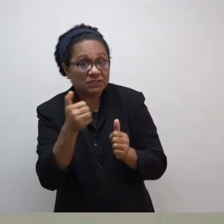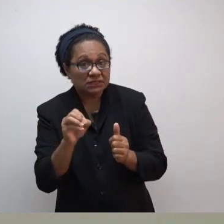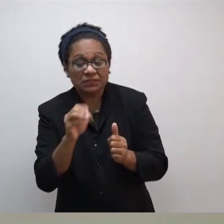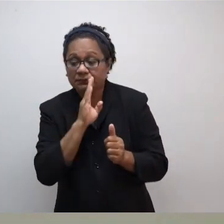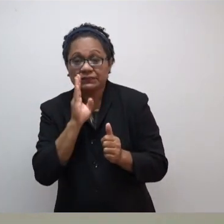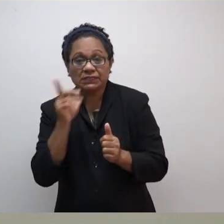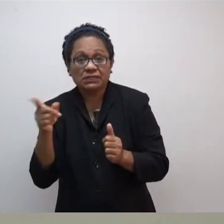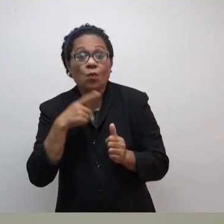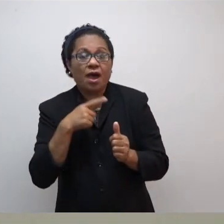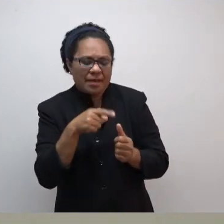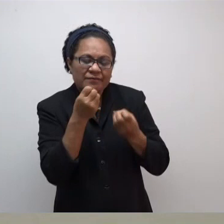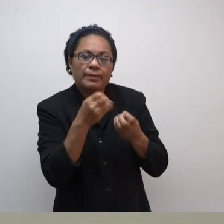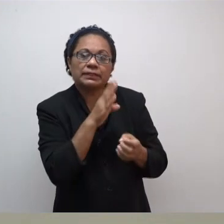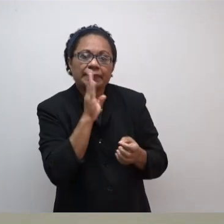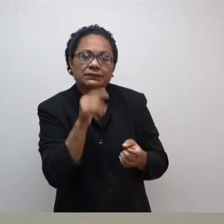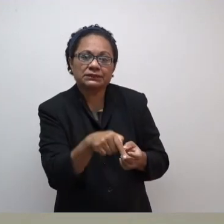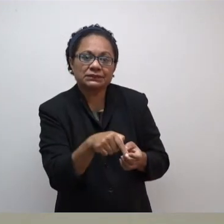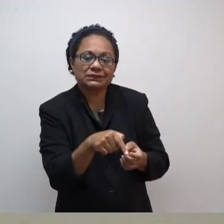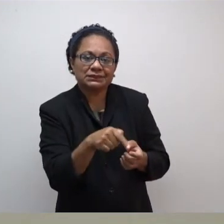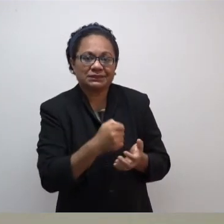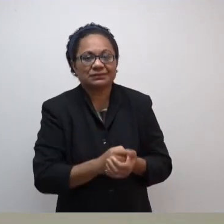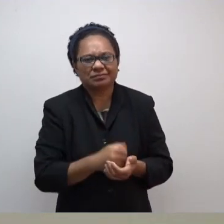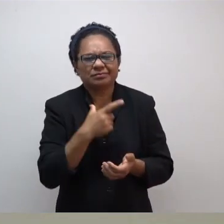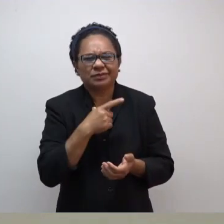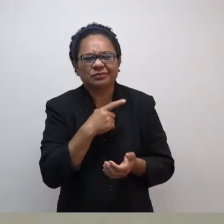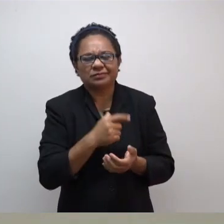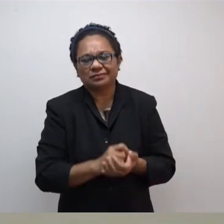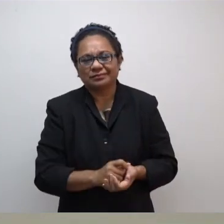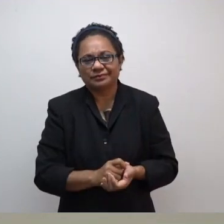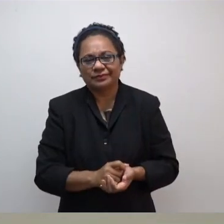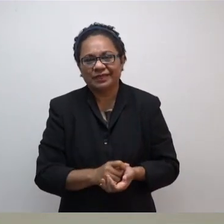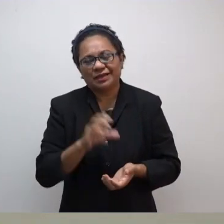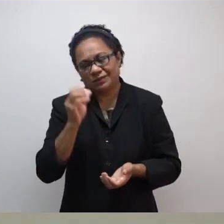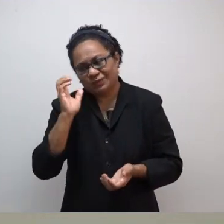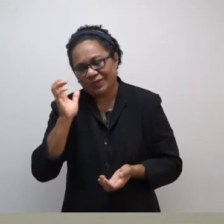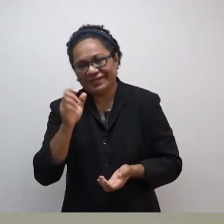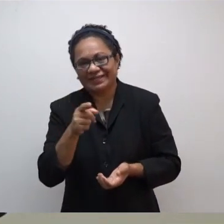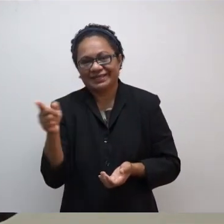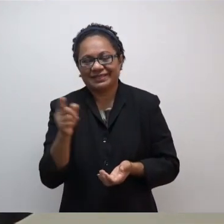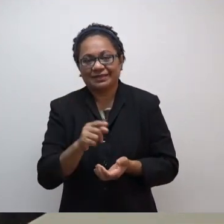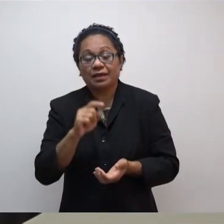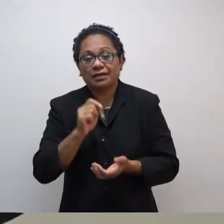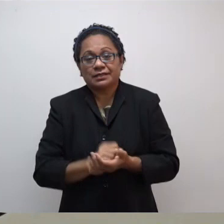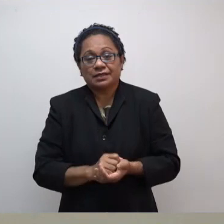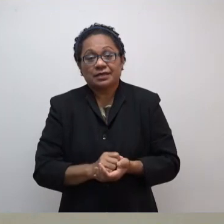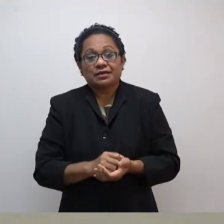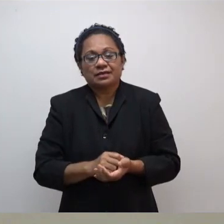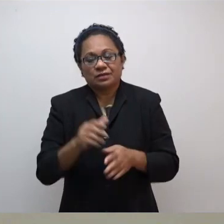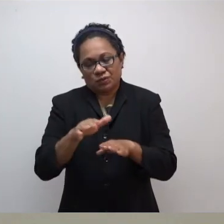the records up front from Communications Fiji or the Digital Fiji team. So that's why it's taken a bit longer. We had